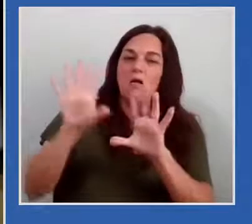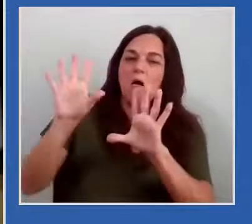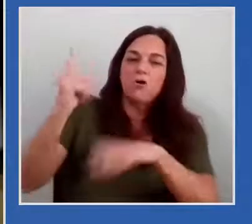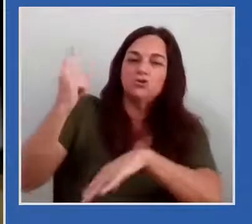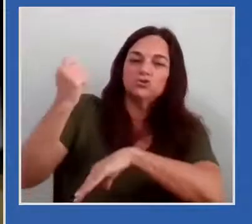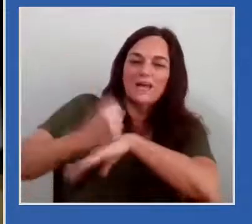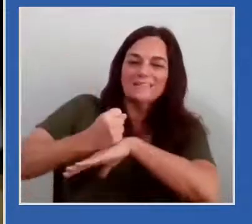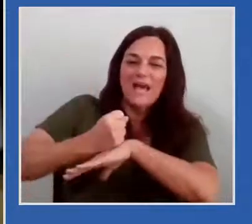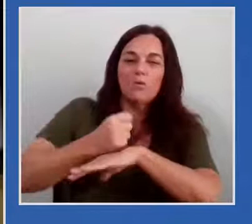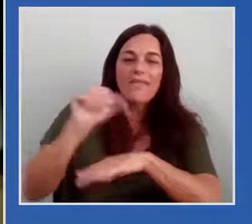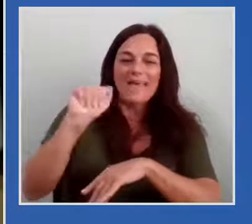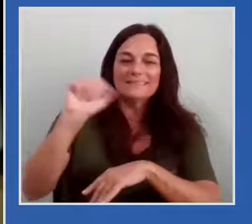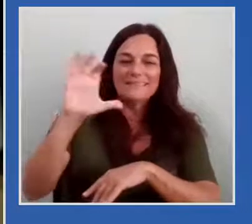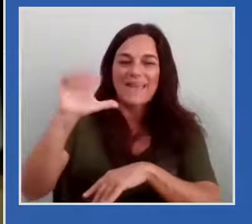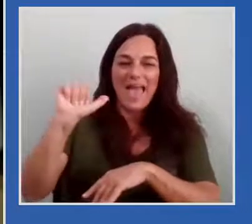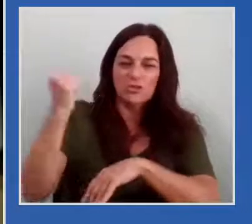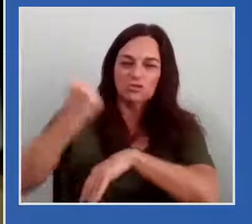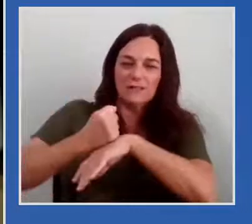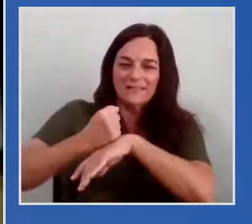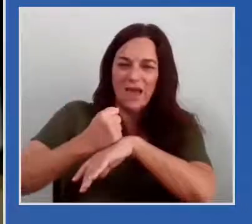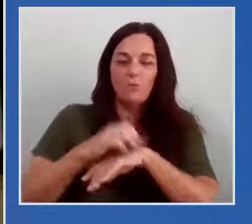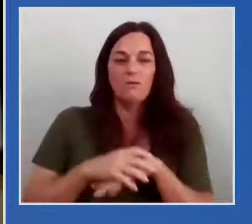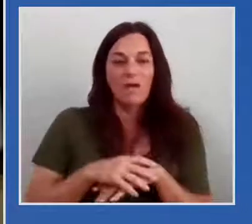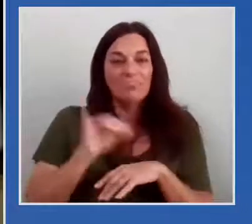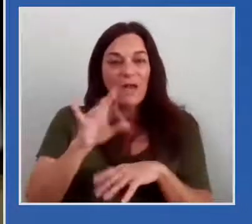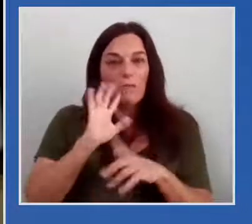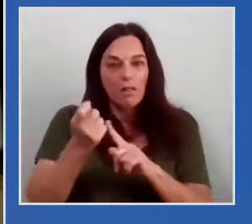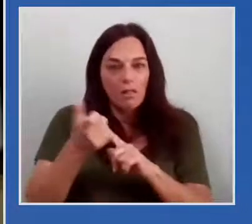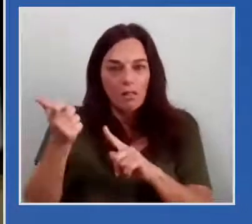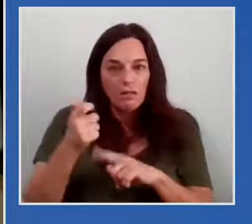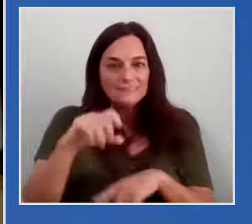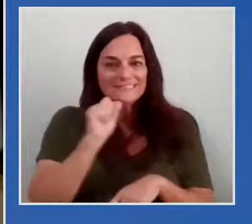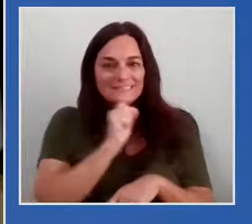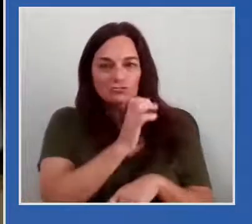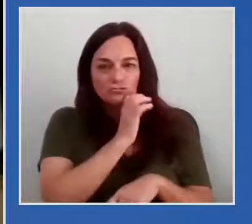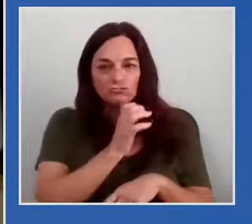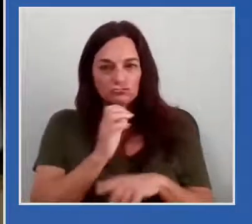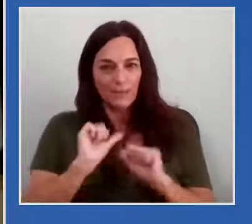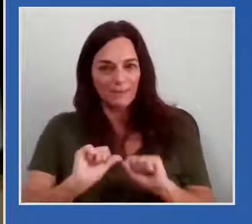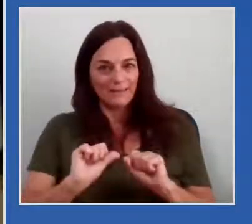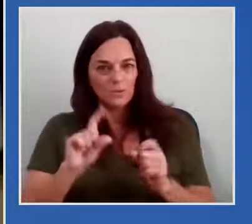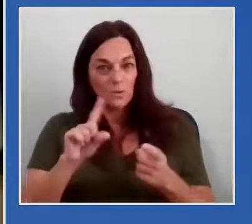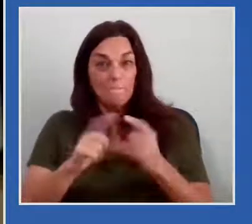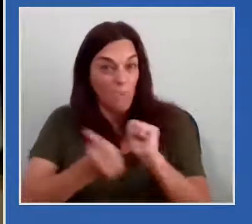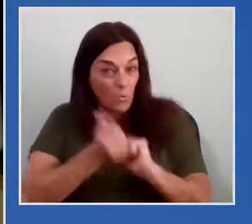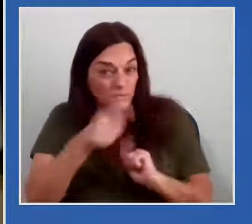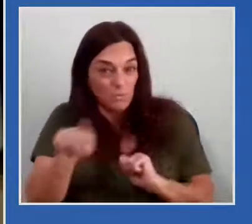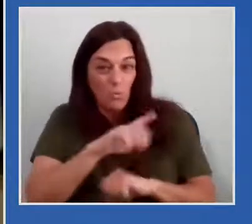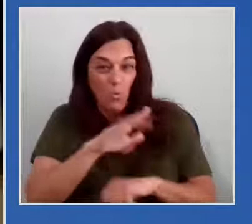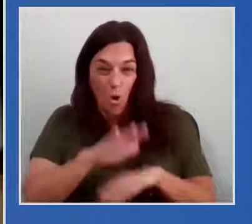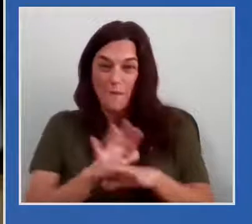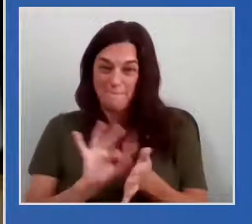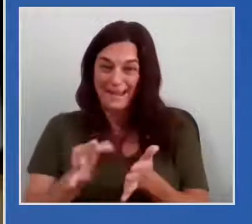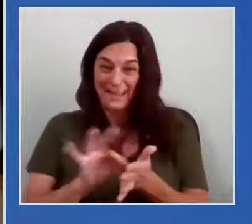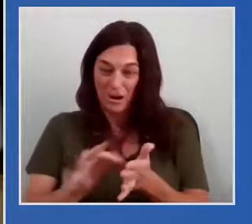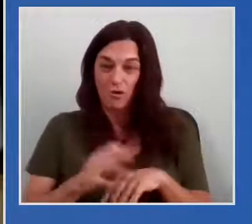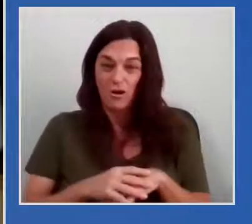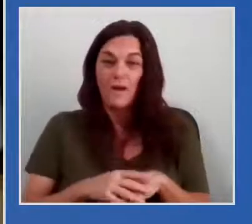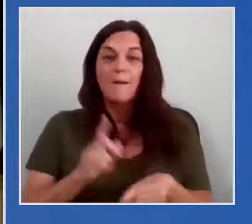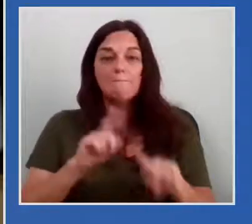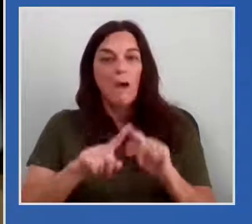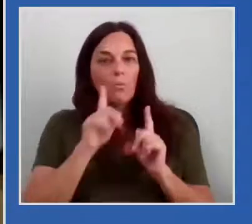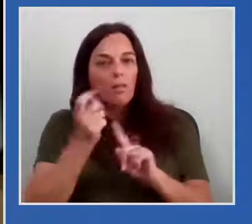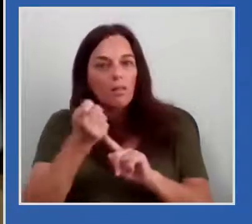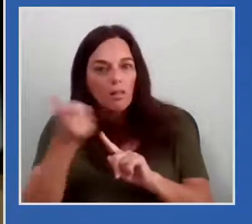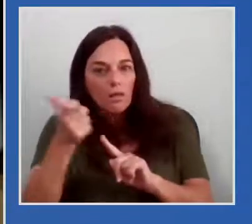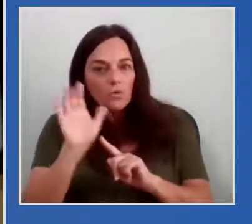Care Act, which would eliminate seniors' ability. Most of you are on Medicare. But it would eliminate your